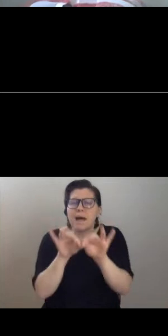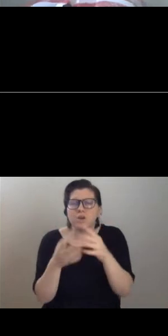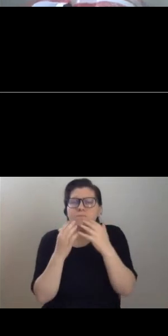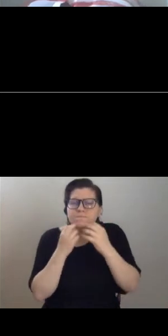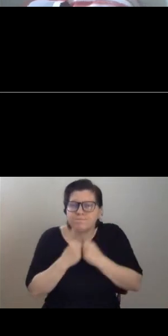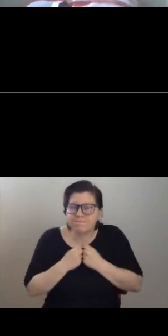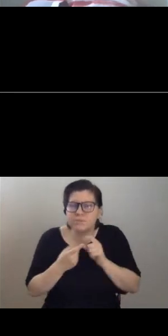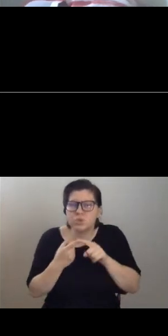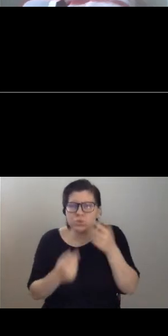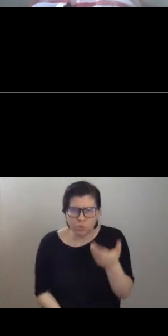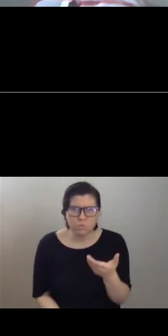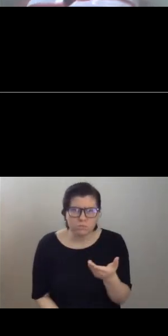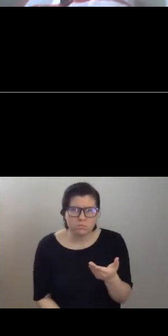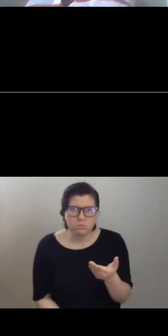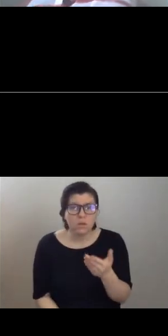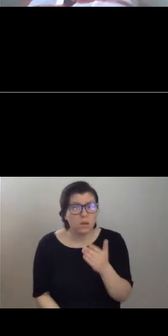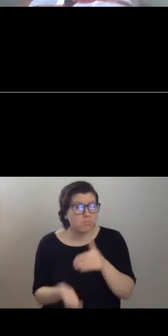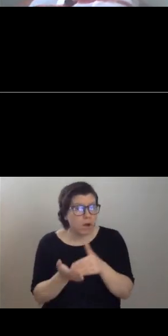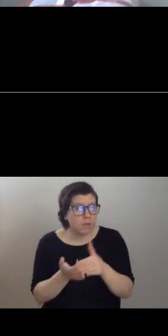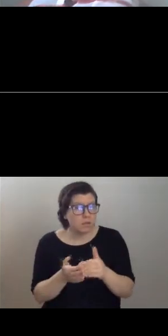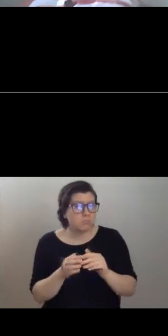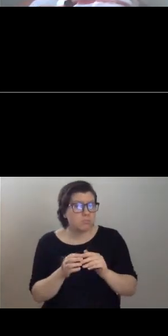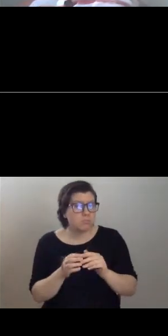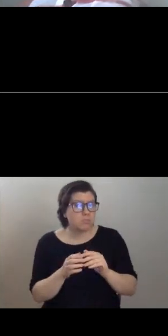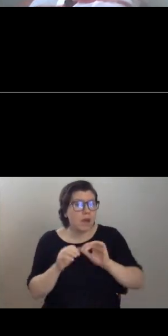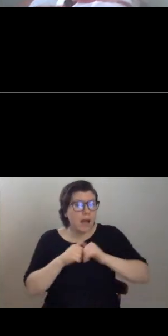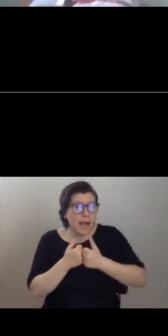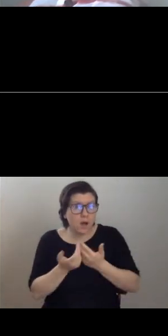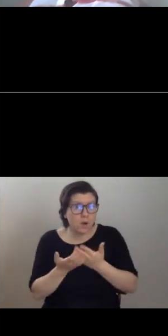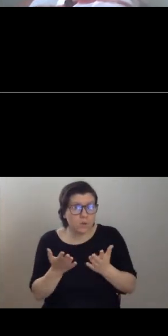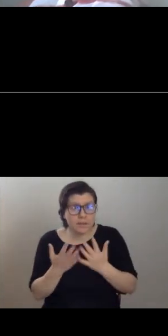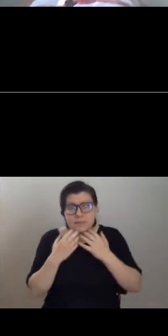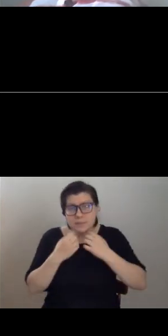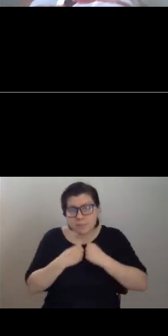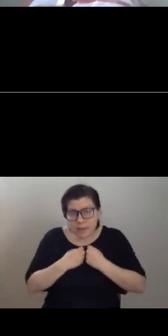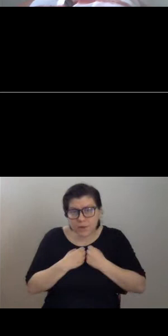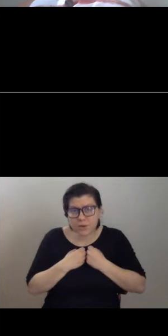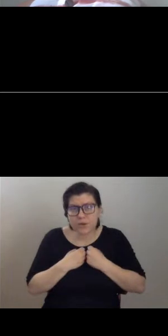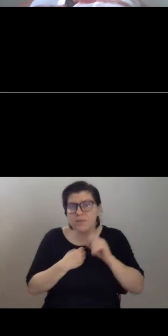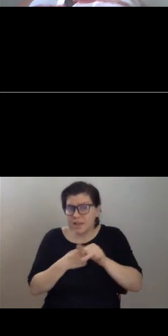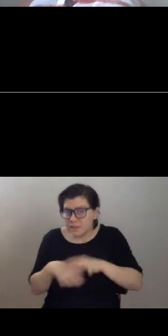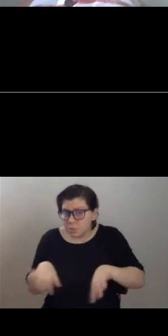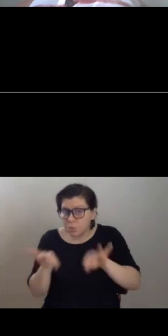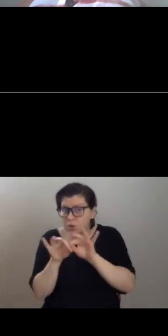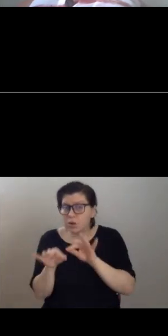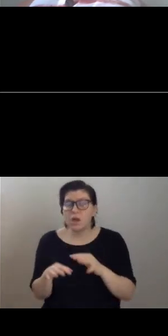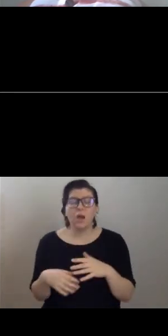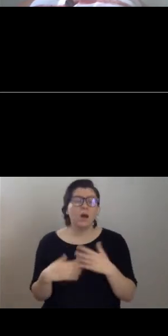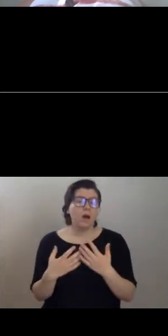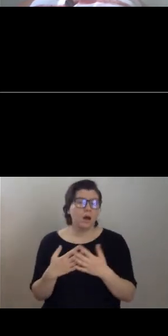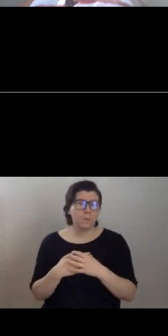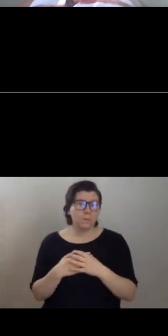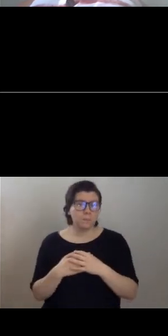A lot of times housing may matter. A lot of times our